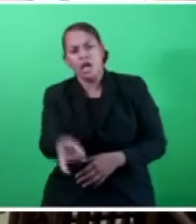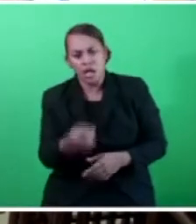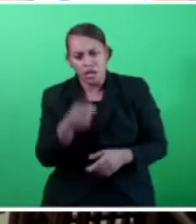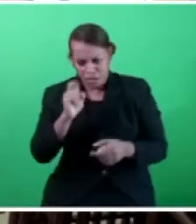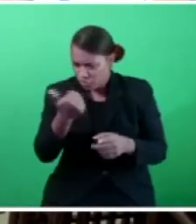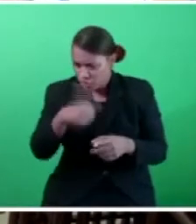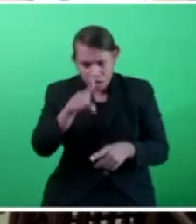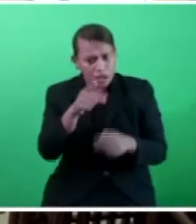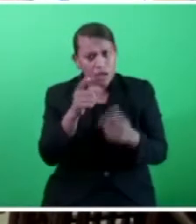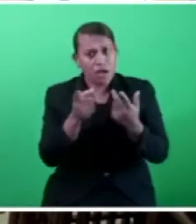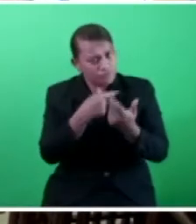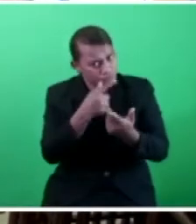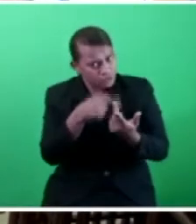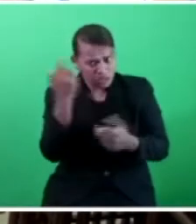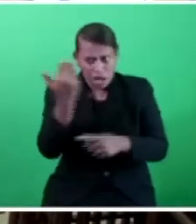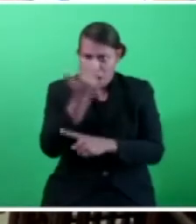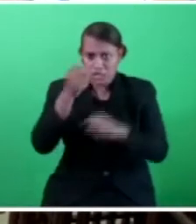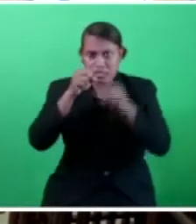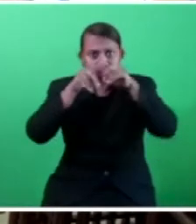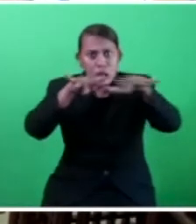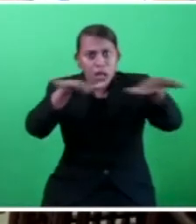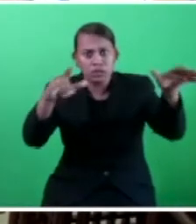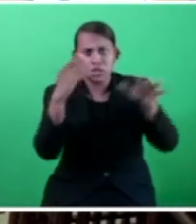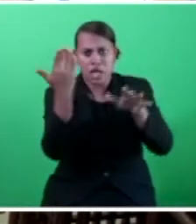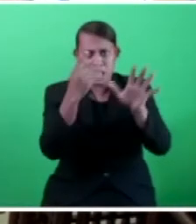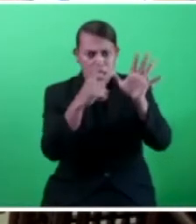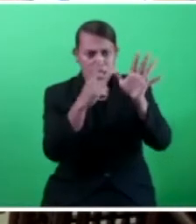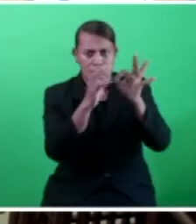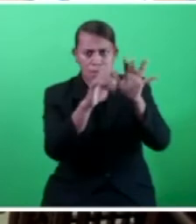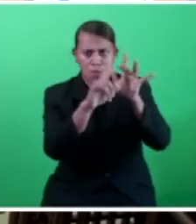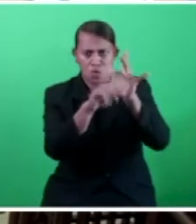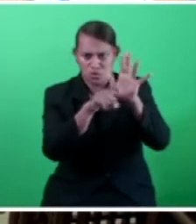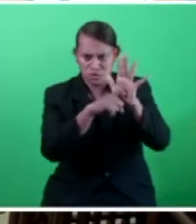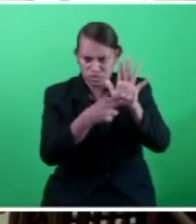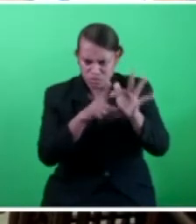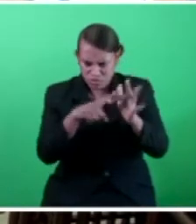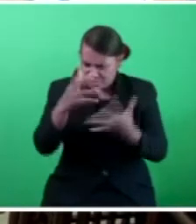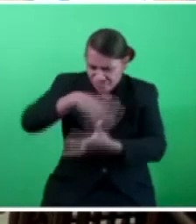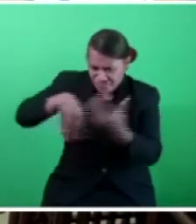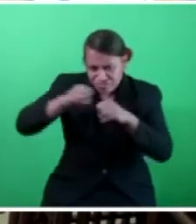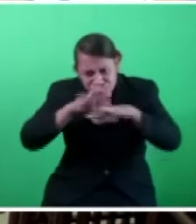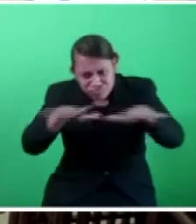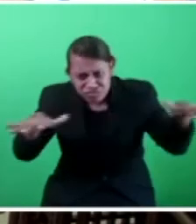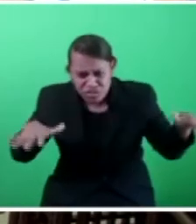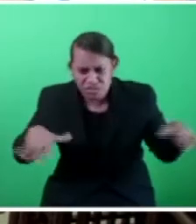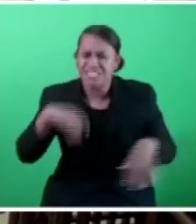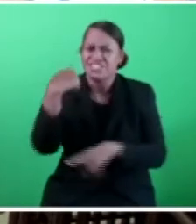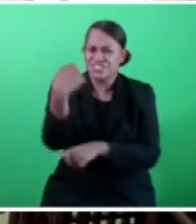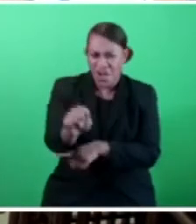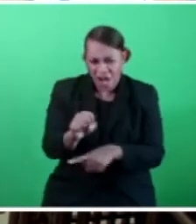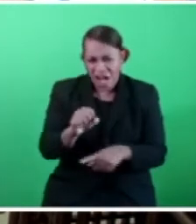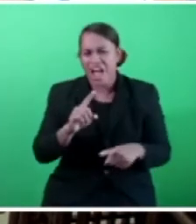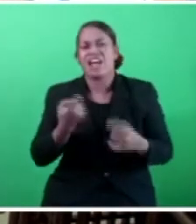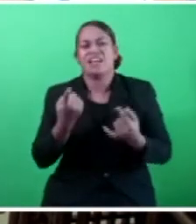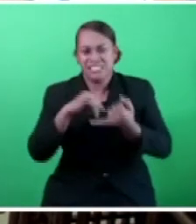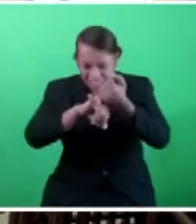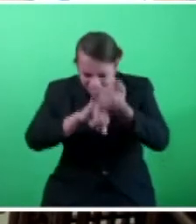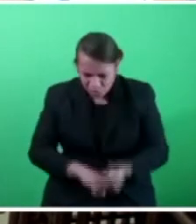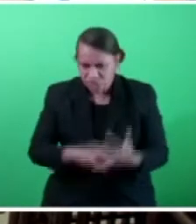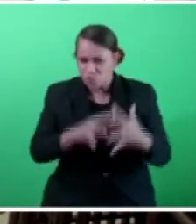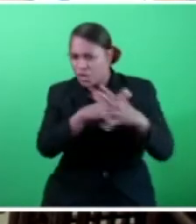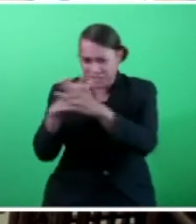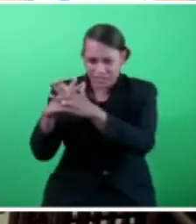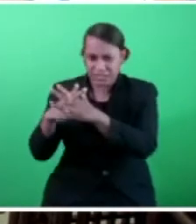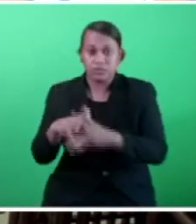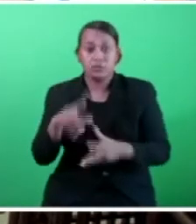disease. There is no risk of trade winds or any other winds, south winds or western winds, northern winds, no other